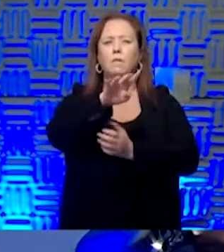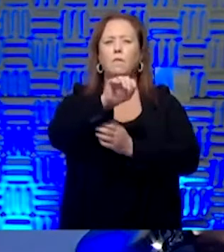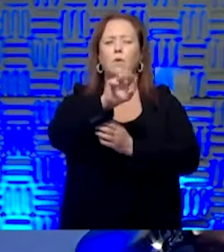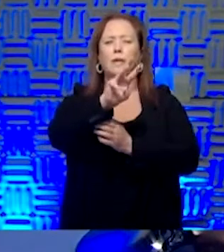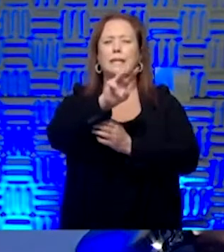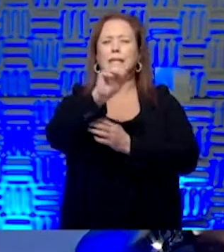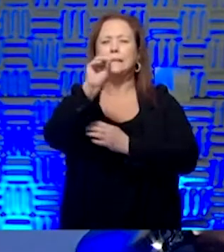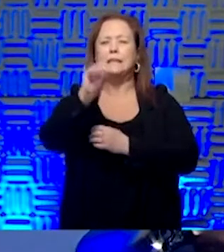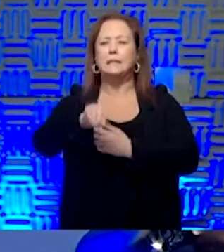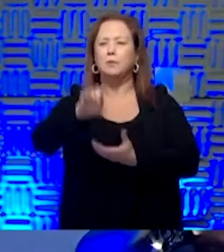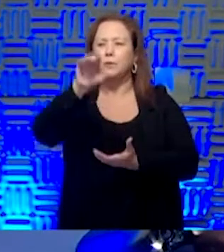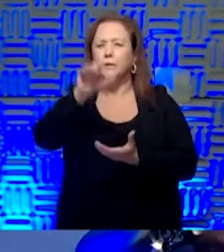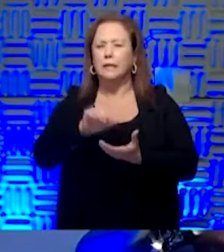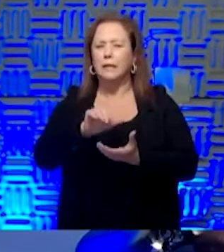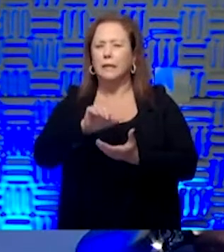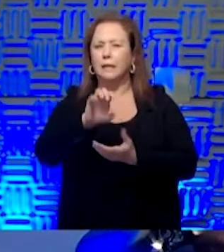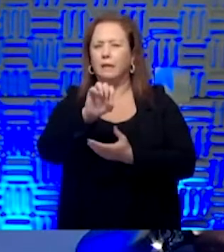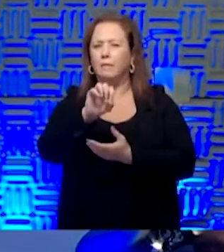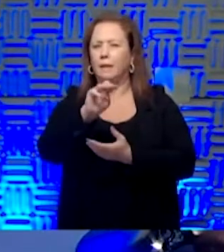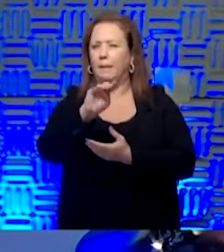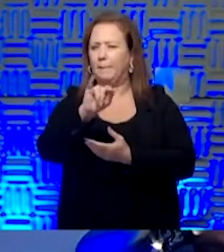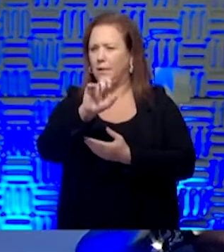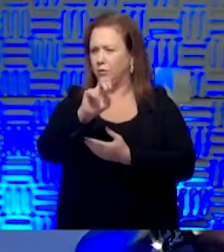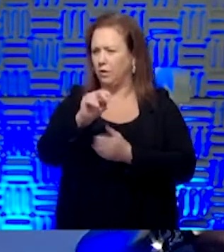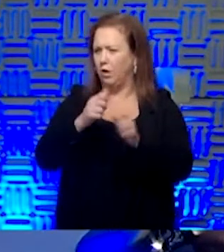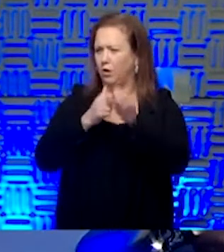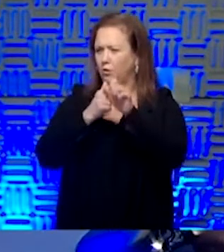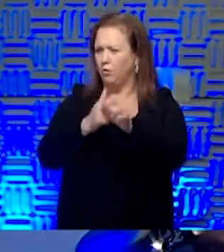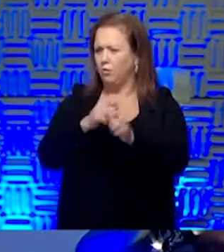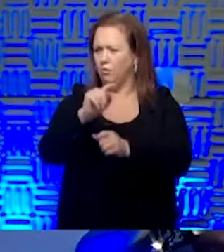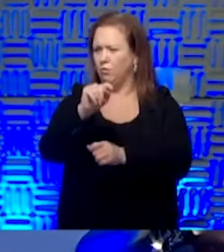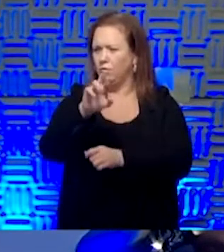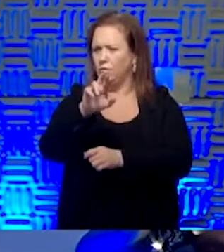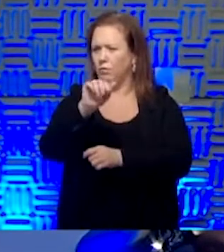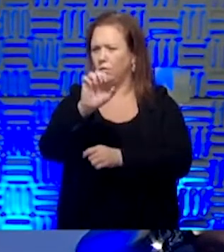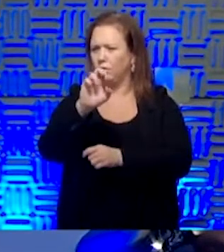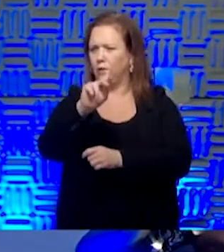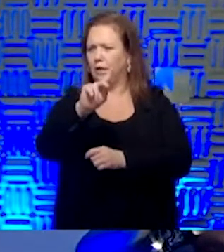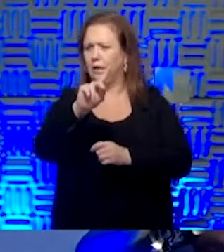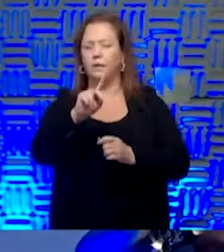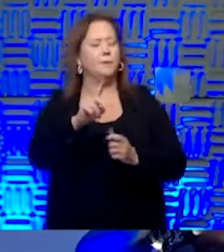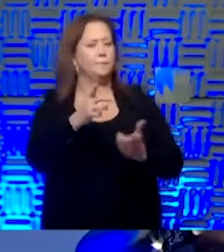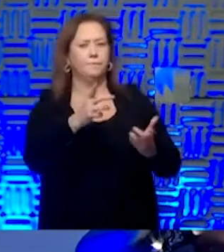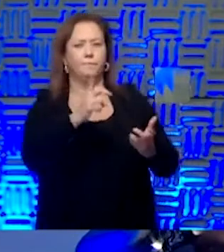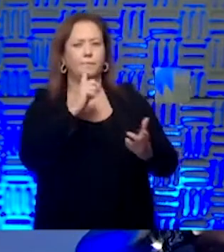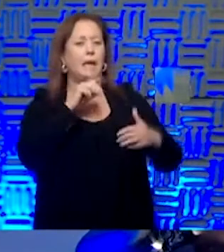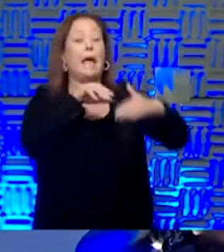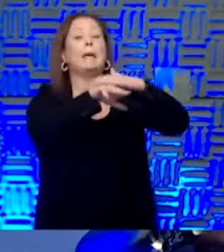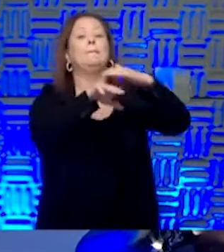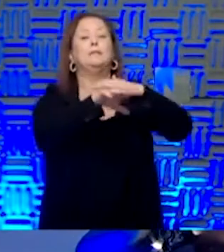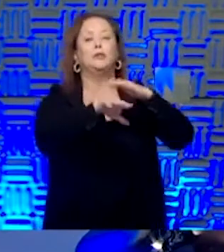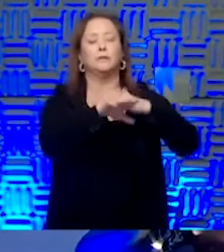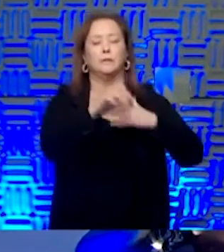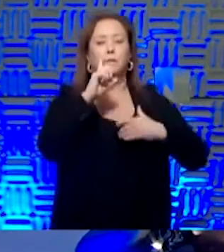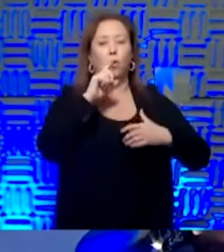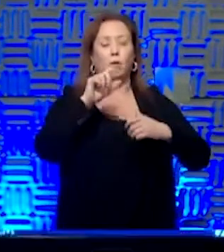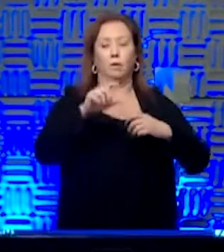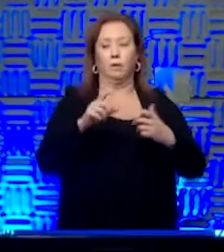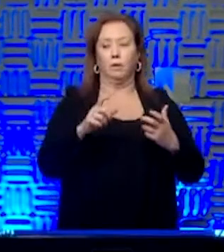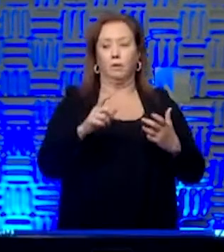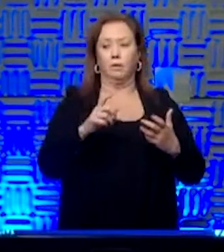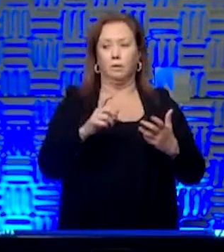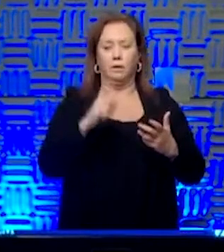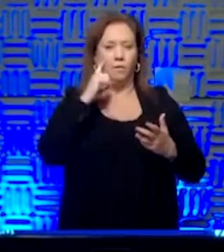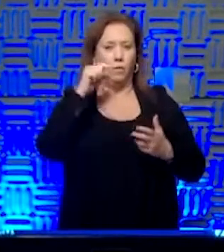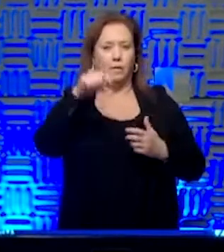60% reduction in admission. Is that something you guys are tracking as well? Yeah, you know, we don't have as many admissions for this, and